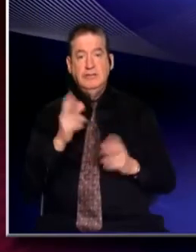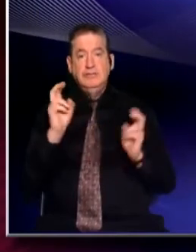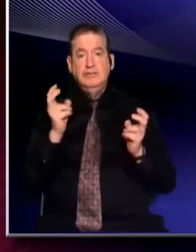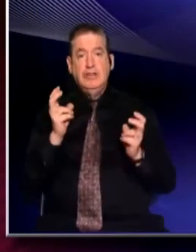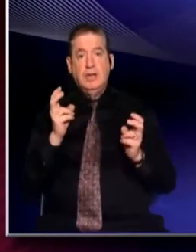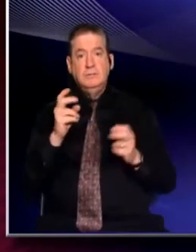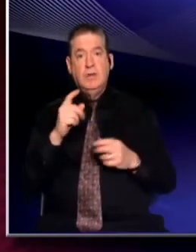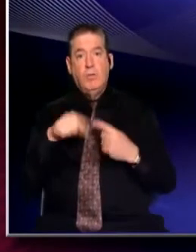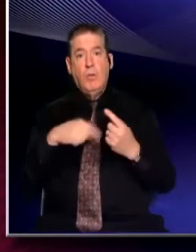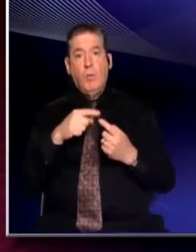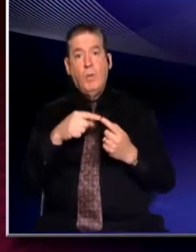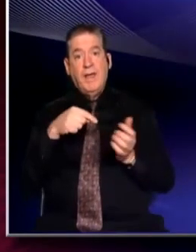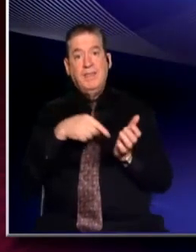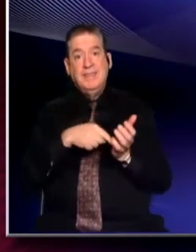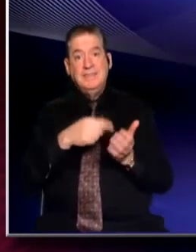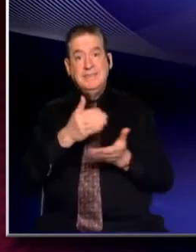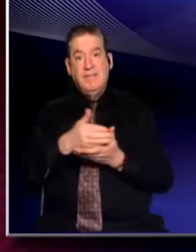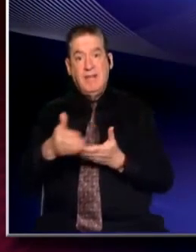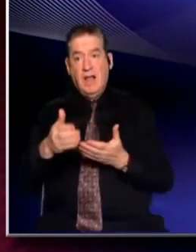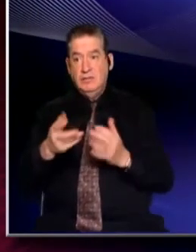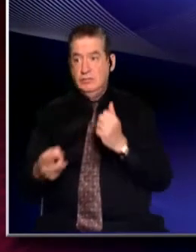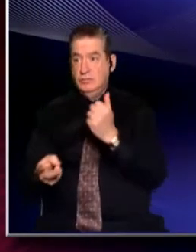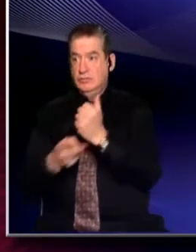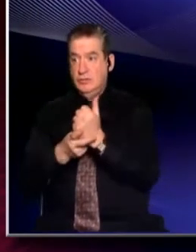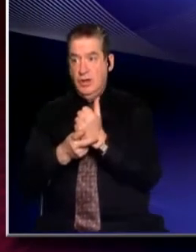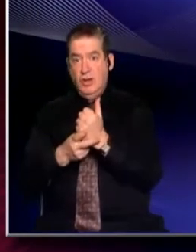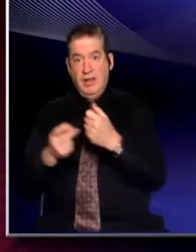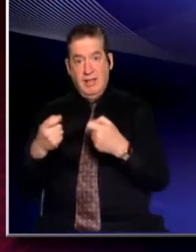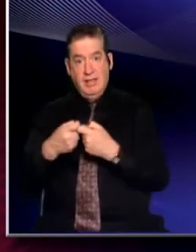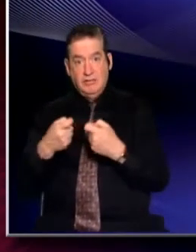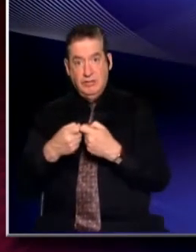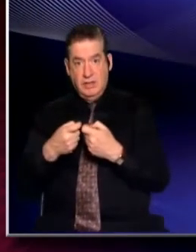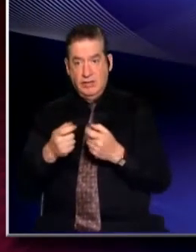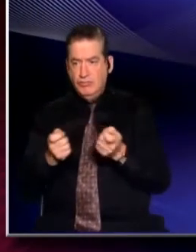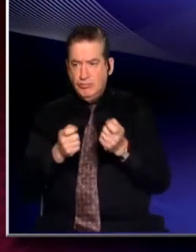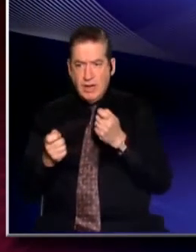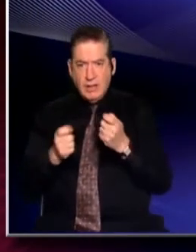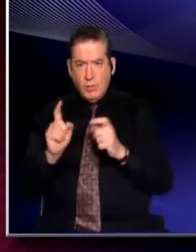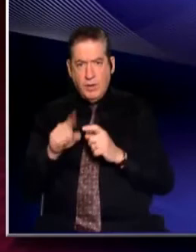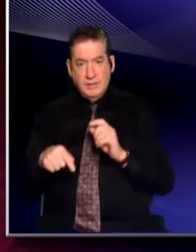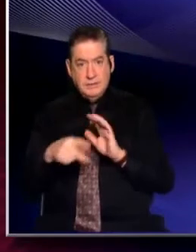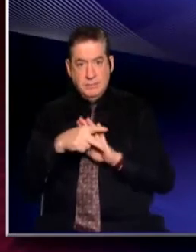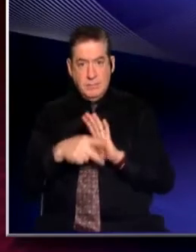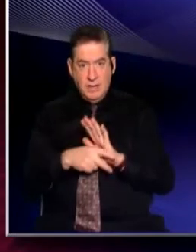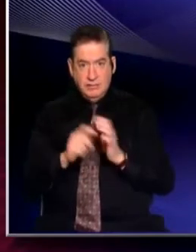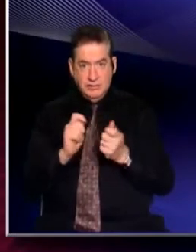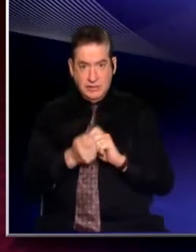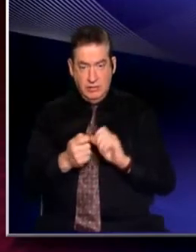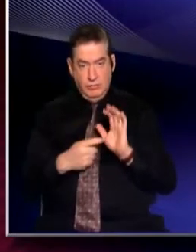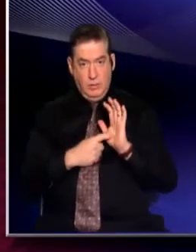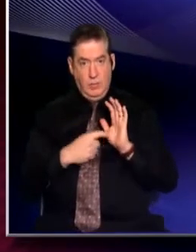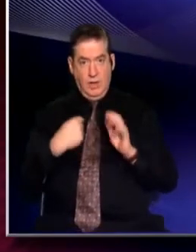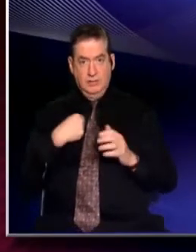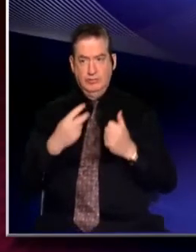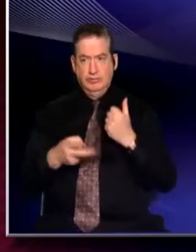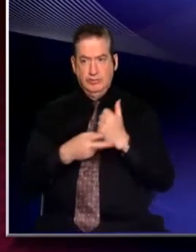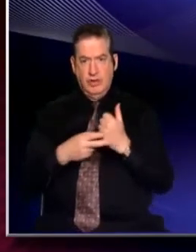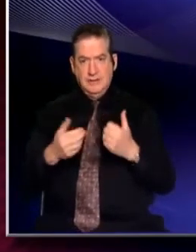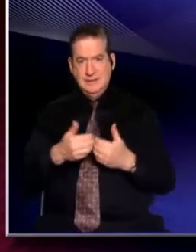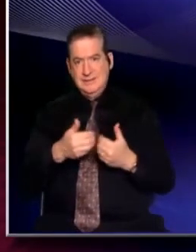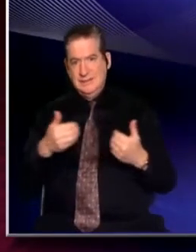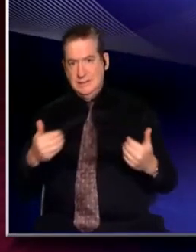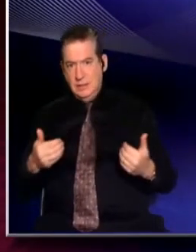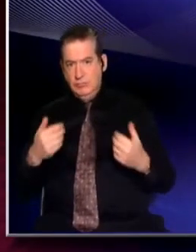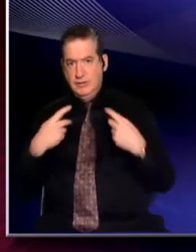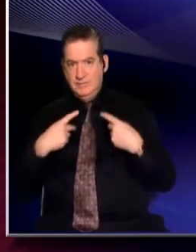these files are stored electronically, does this regulate, or does this policy change require us to store it in a separate